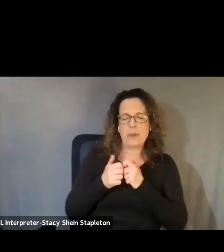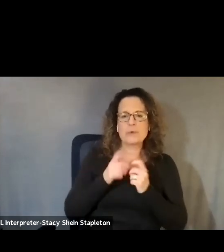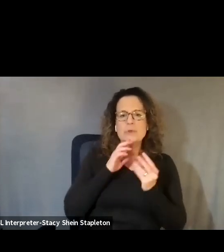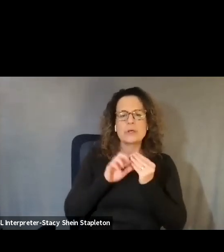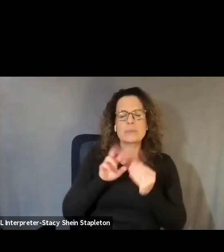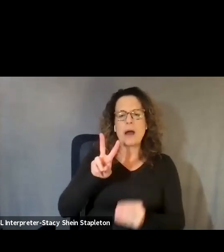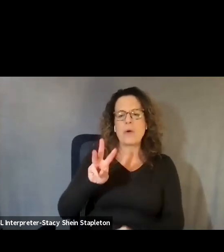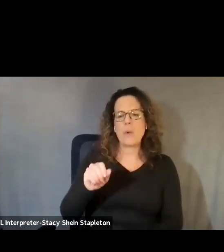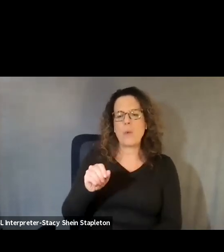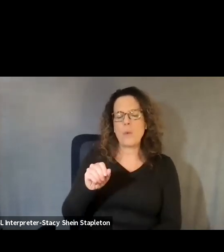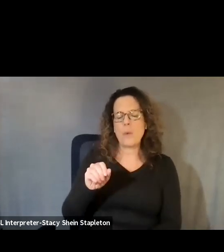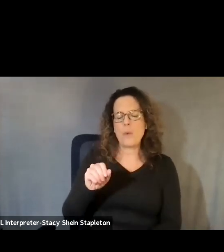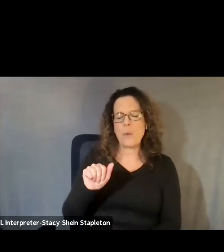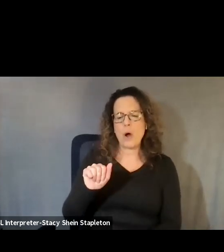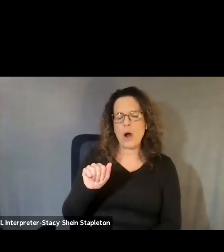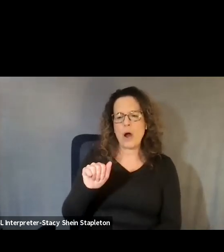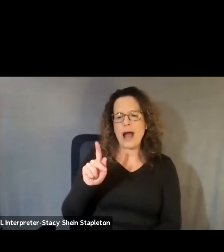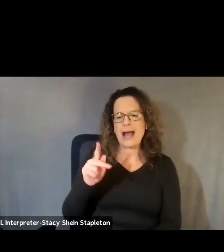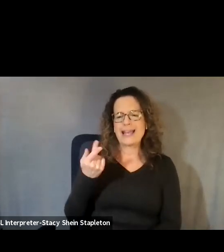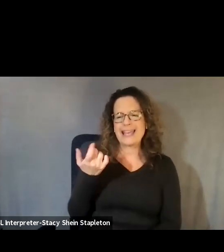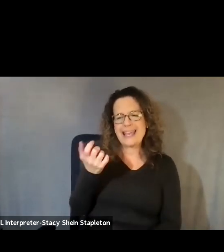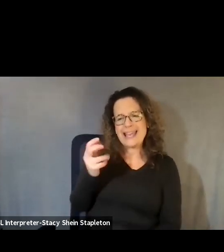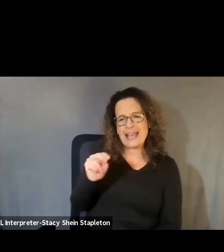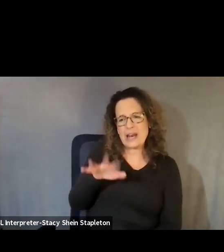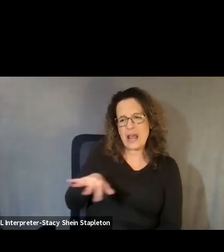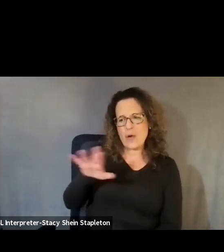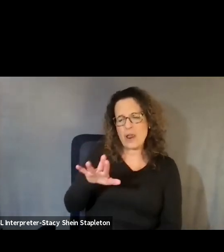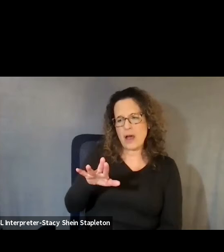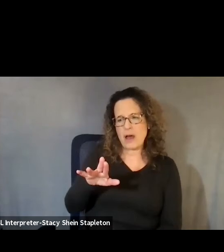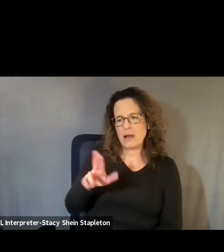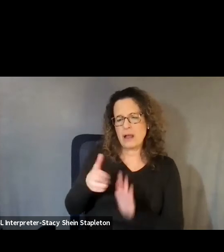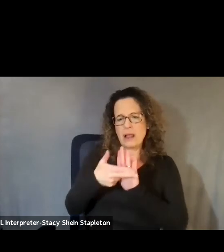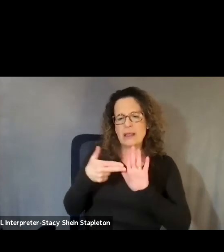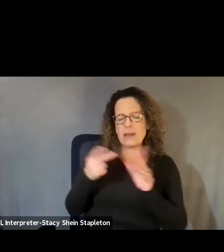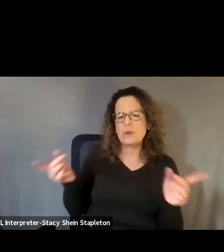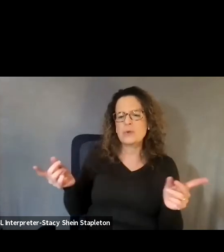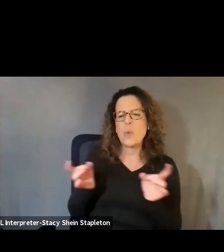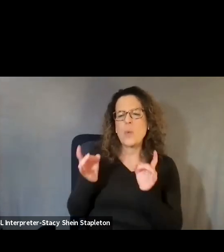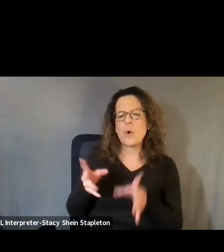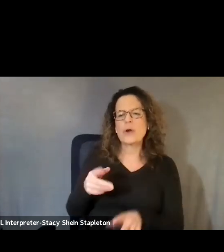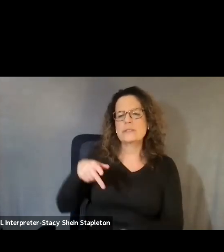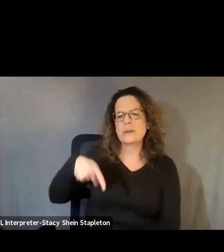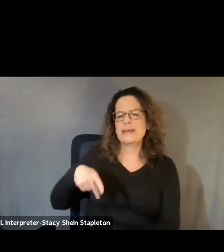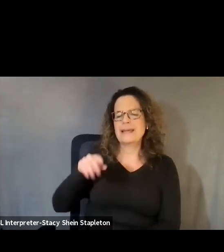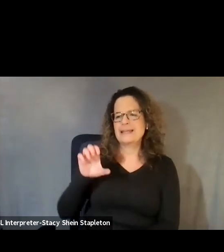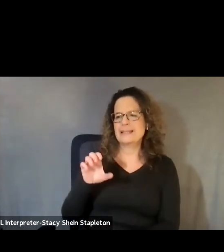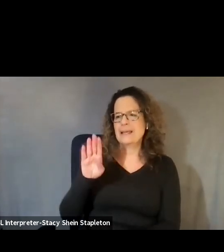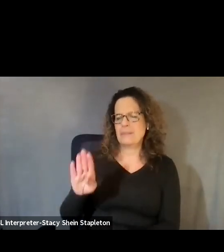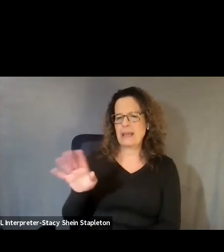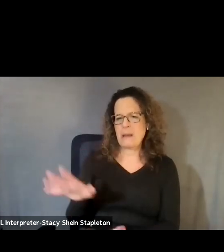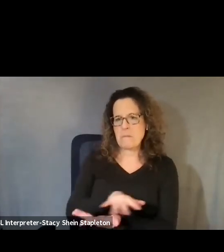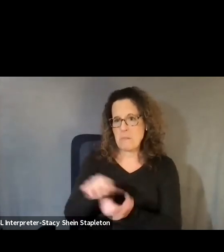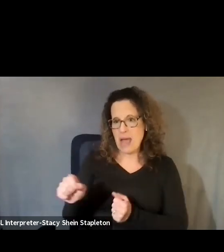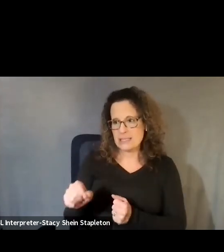Harbor before, once called the world's worst PCB mess. That area of concern is on the brink of